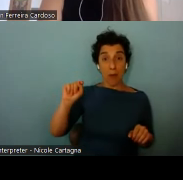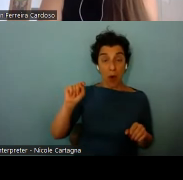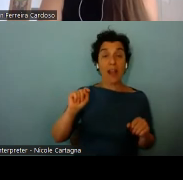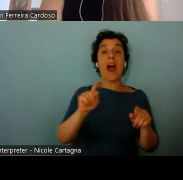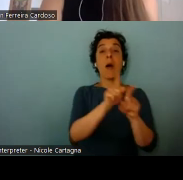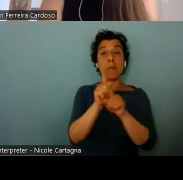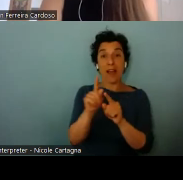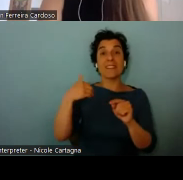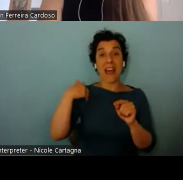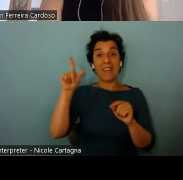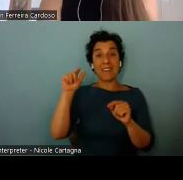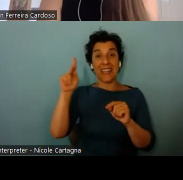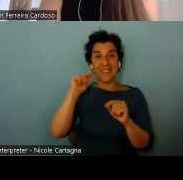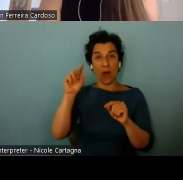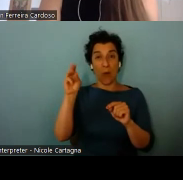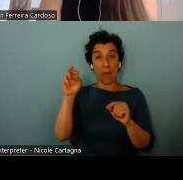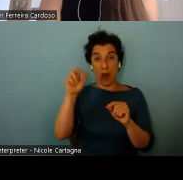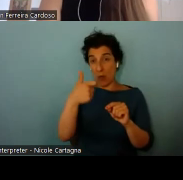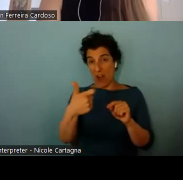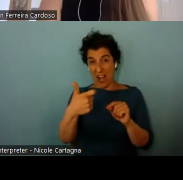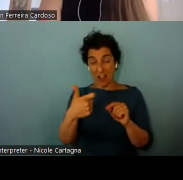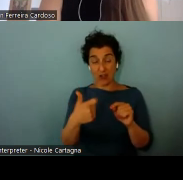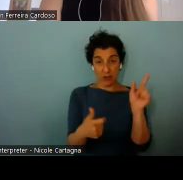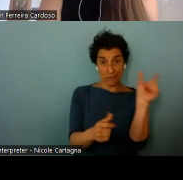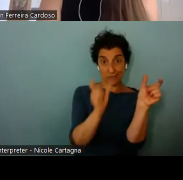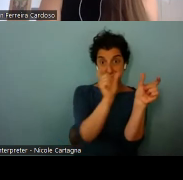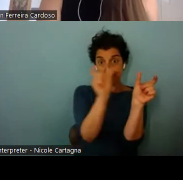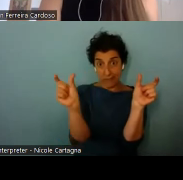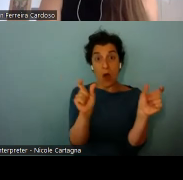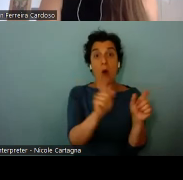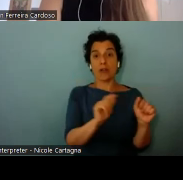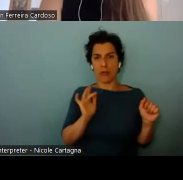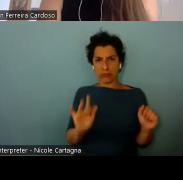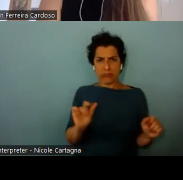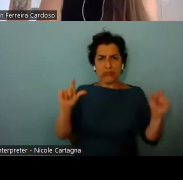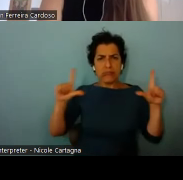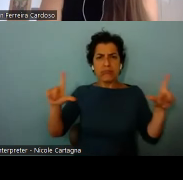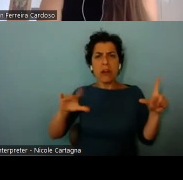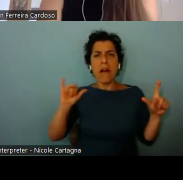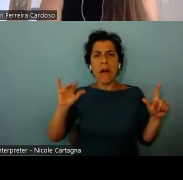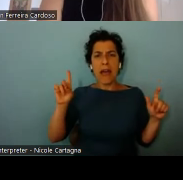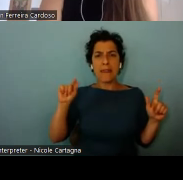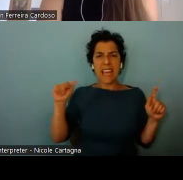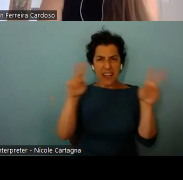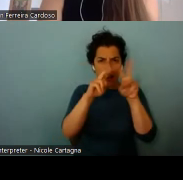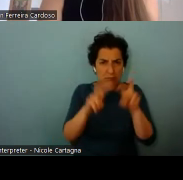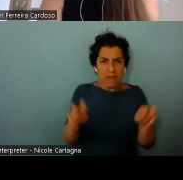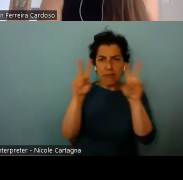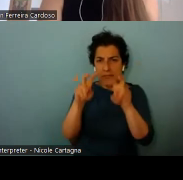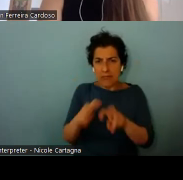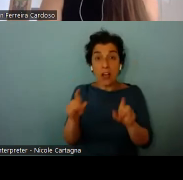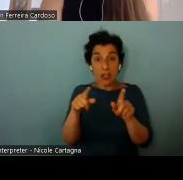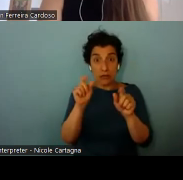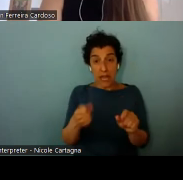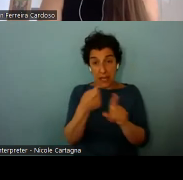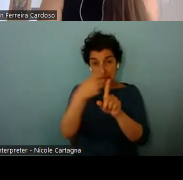that you can watch at any time. And then again, we have an interactive dashboard where you can actually dig into the data on a lot of these topics. I'm not going